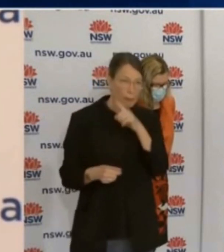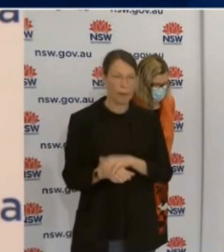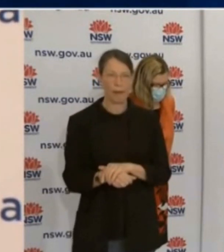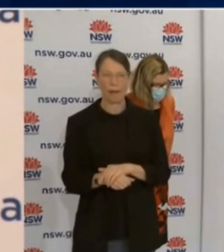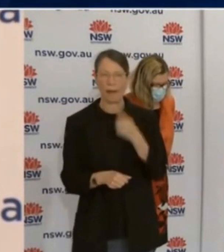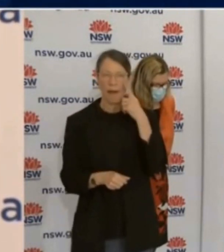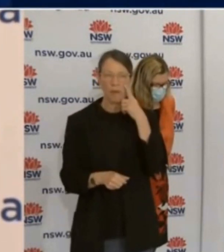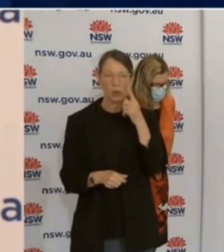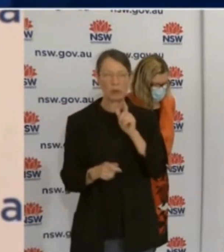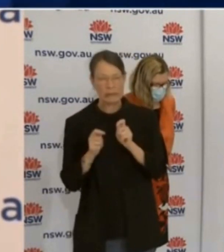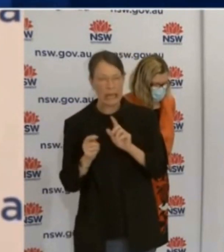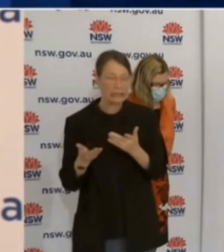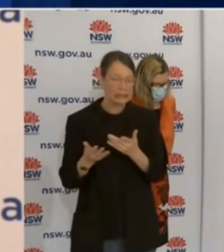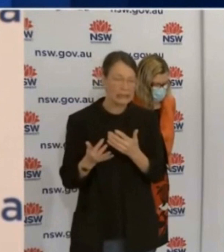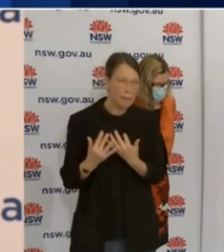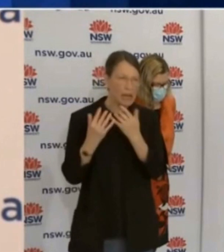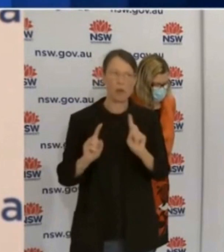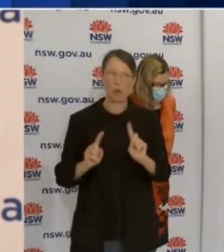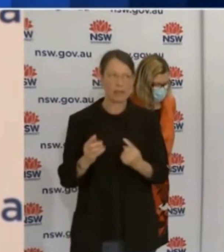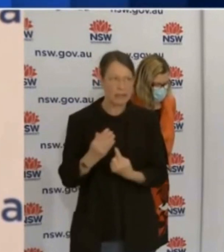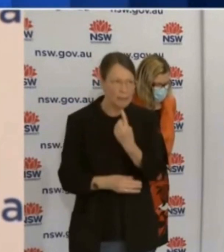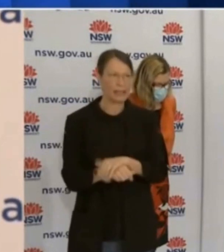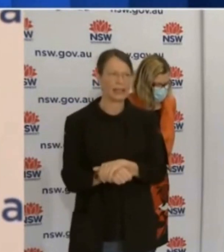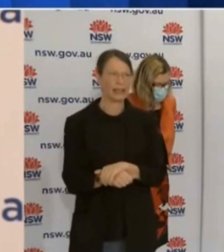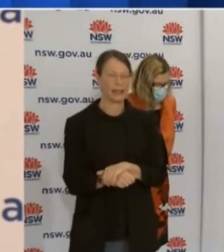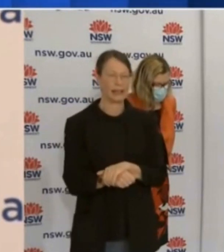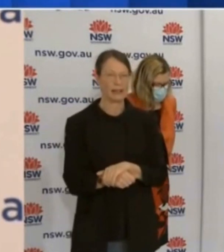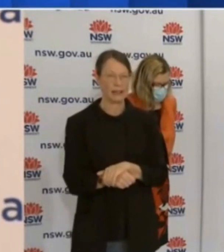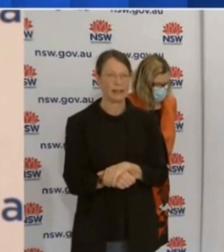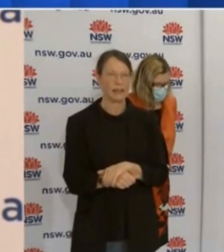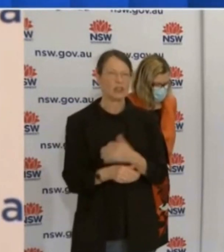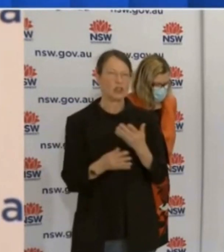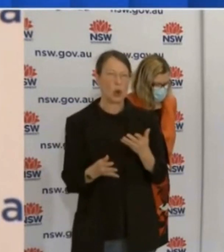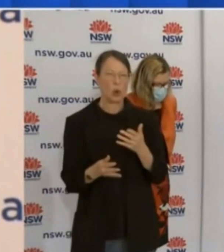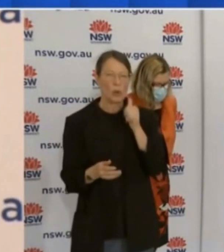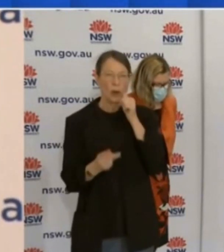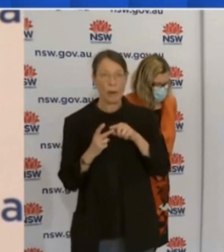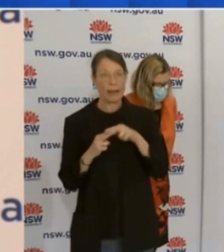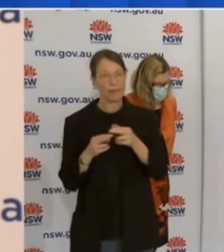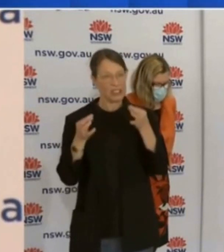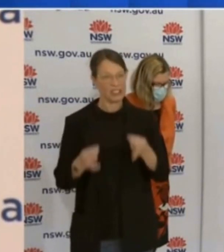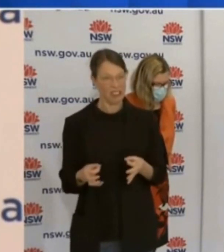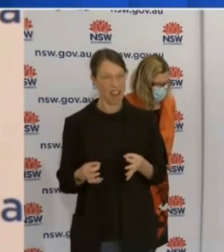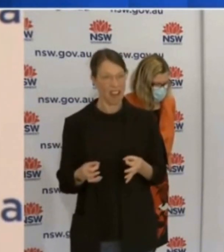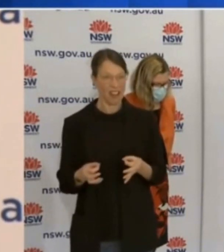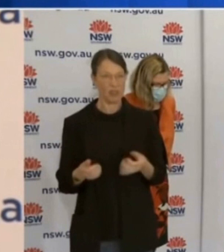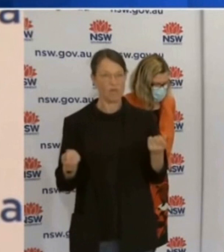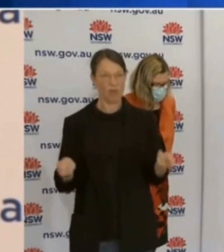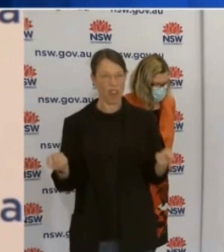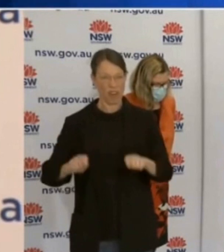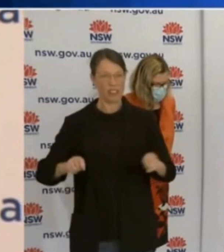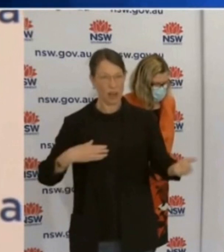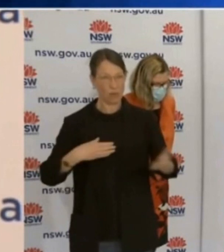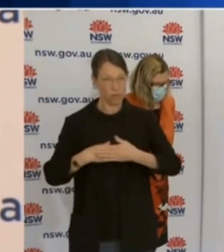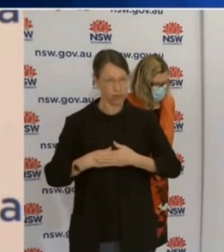a decision like that, we also know we have implications, operational implications. So, for example, if we declare an area as an area that's going to go into